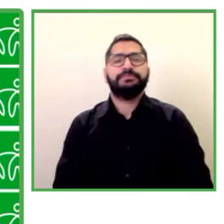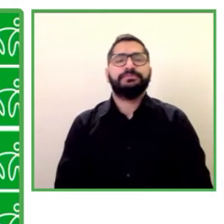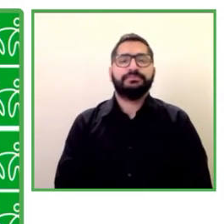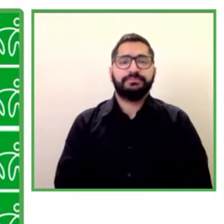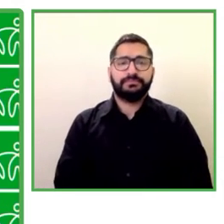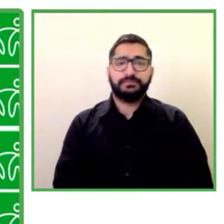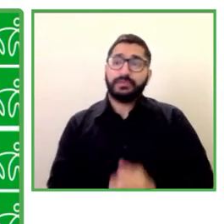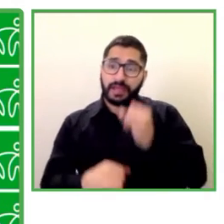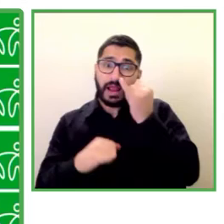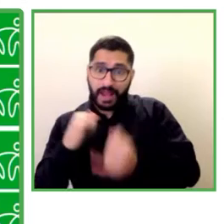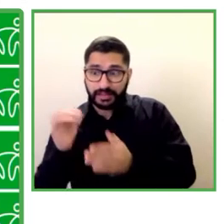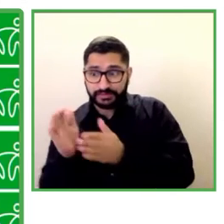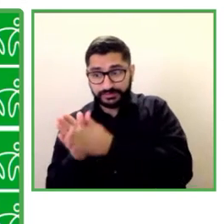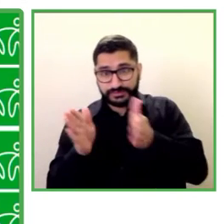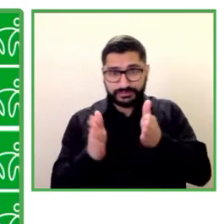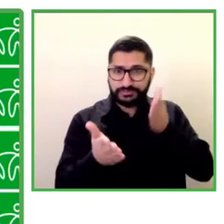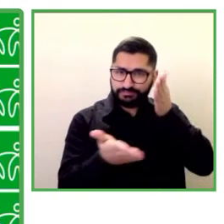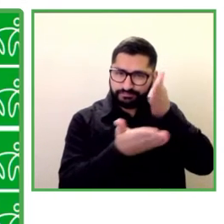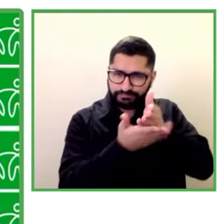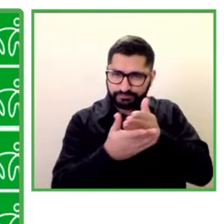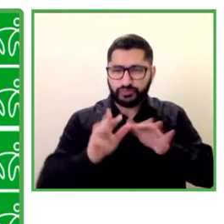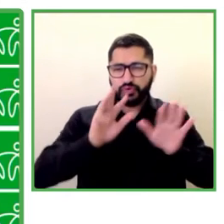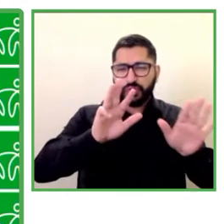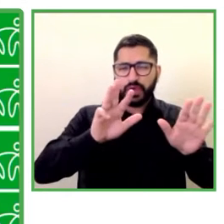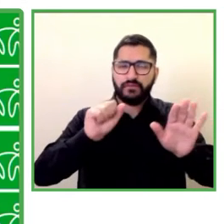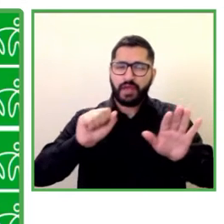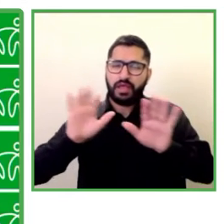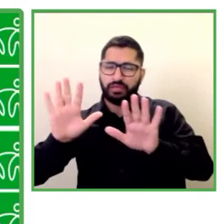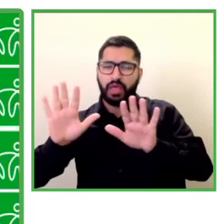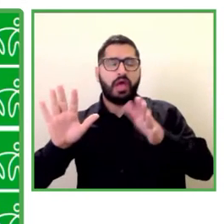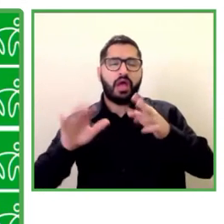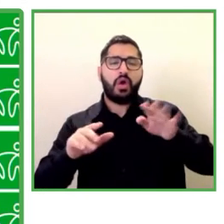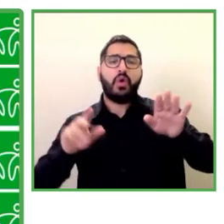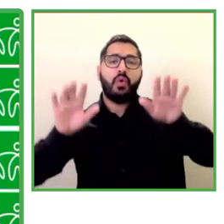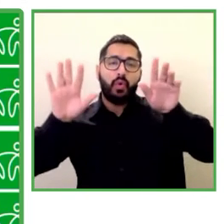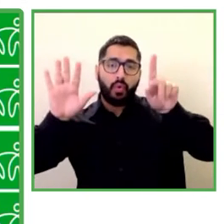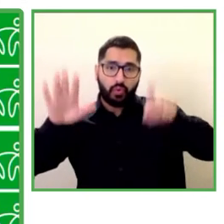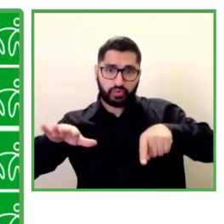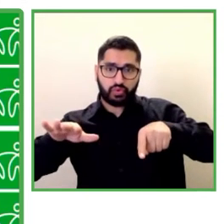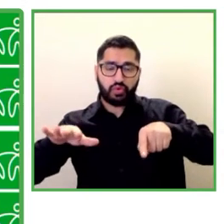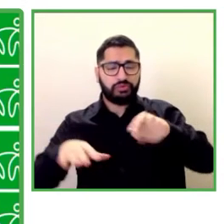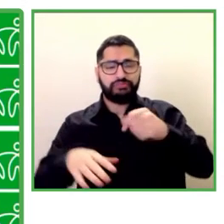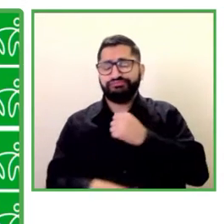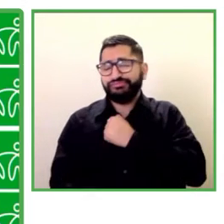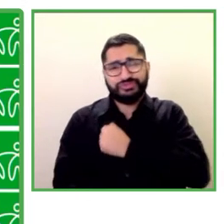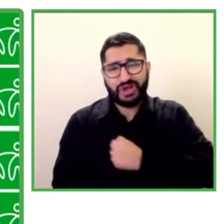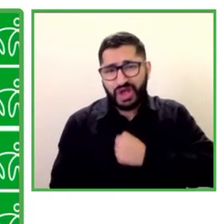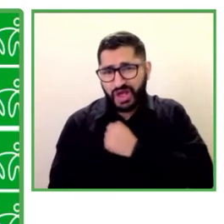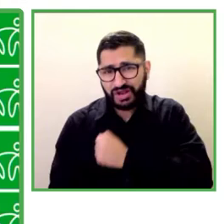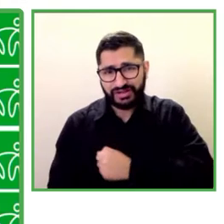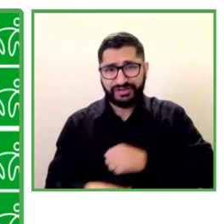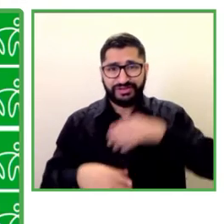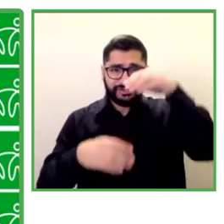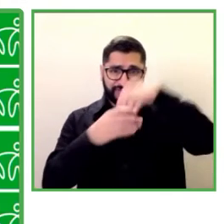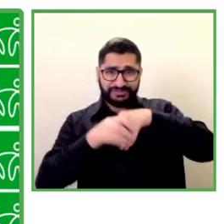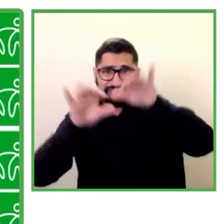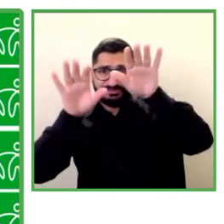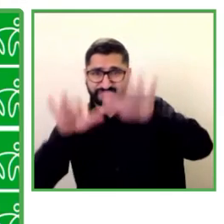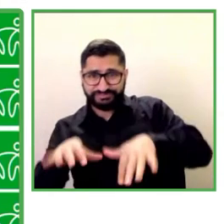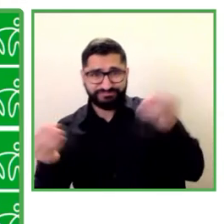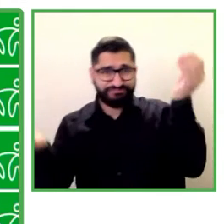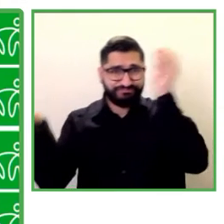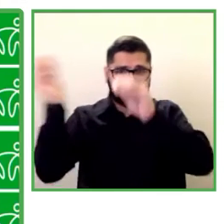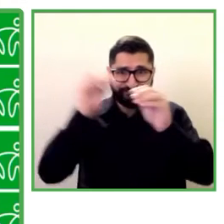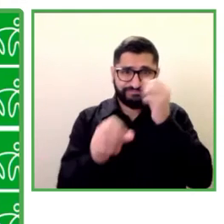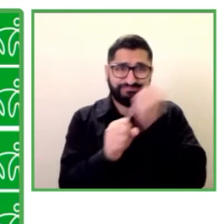after the beginning, the launch in June, we had to conduct a virtual event because of the pandemic. And